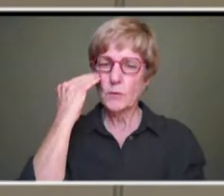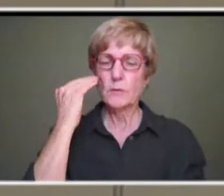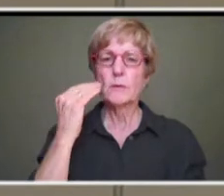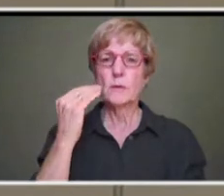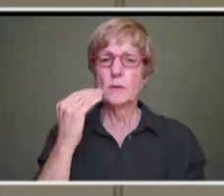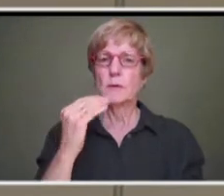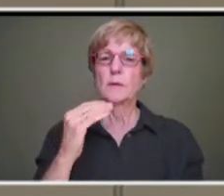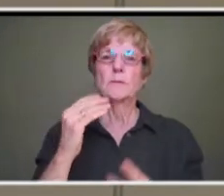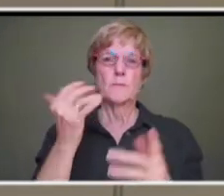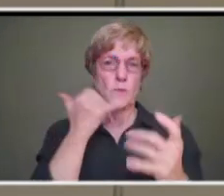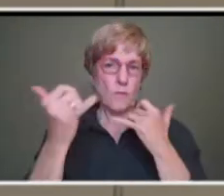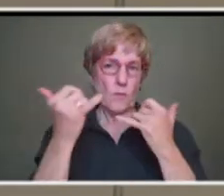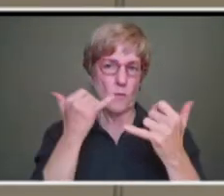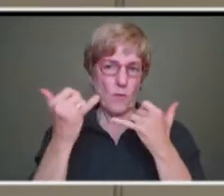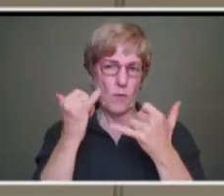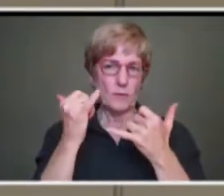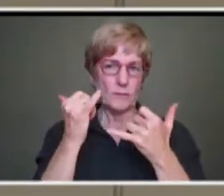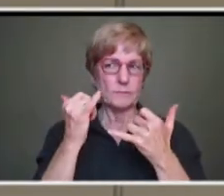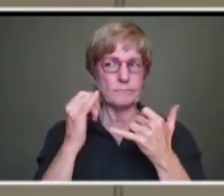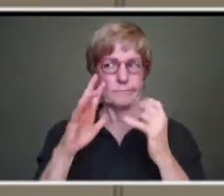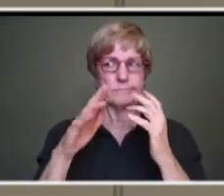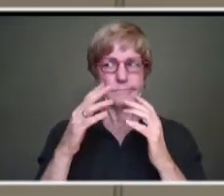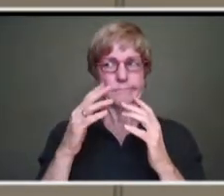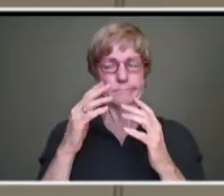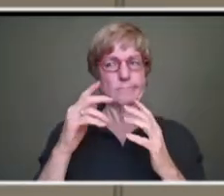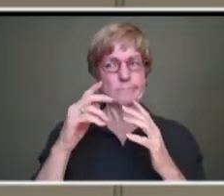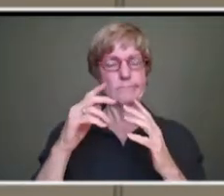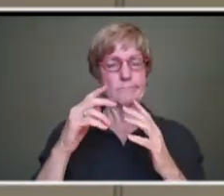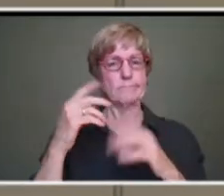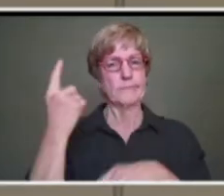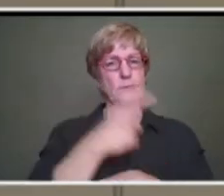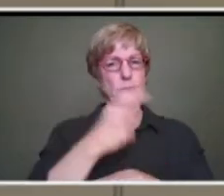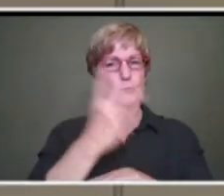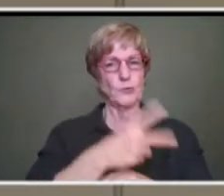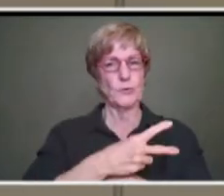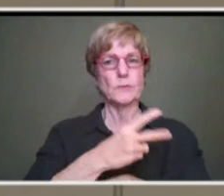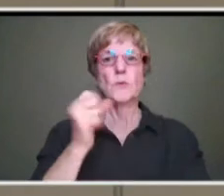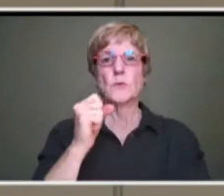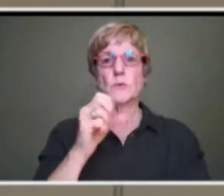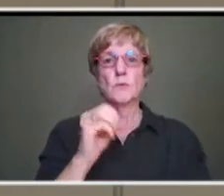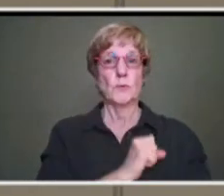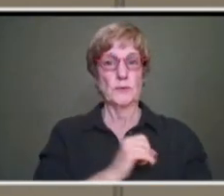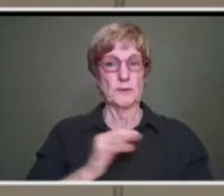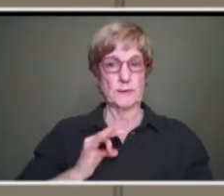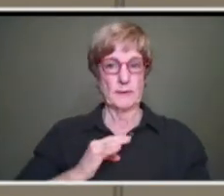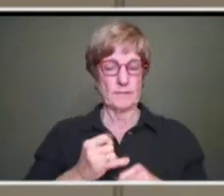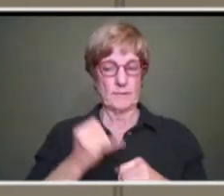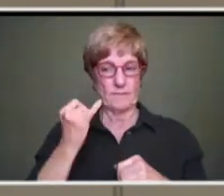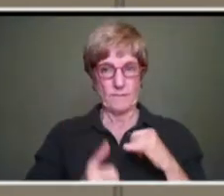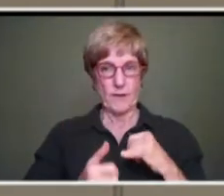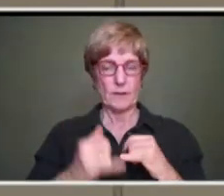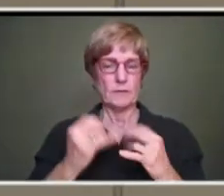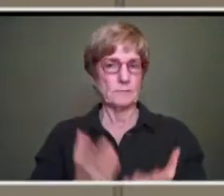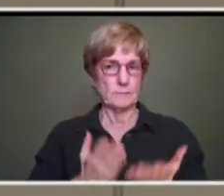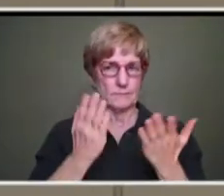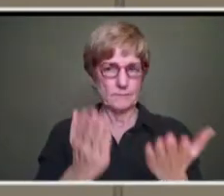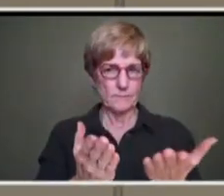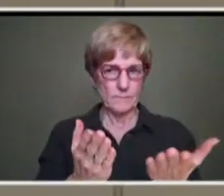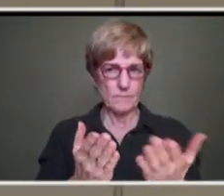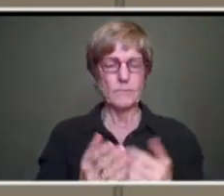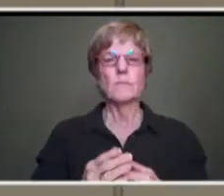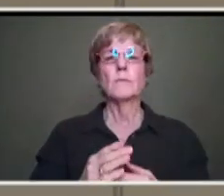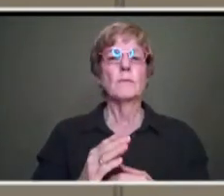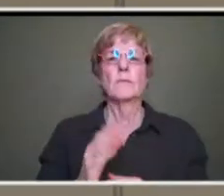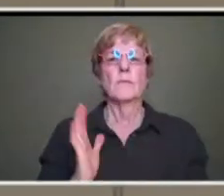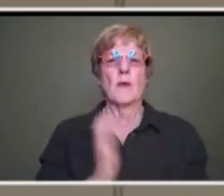some phone calls over this next 24 hours so we need to give staff a final kind of recommendation of what our